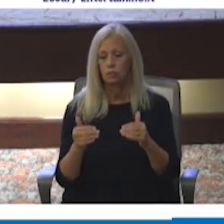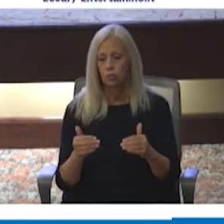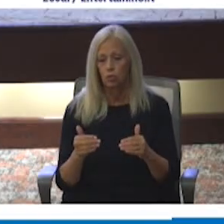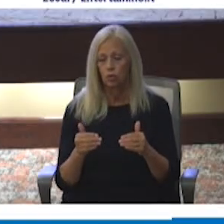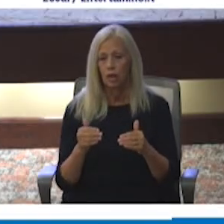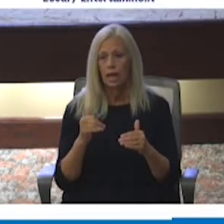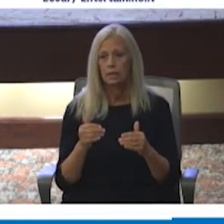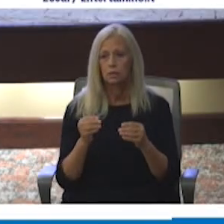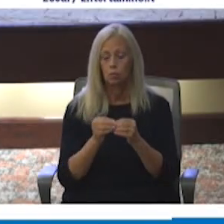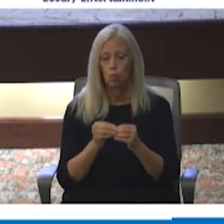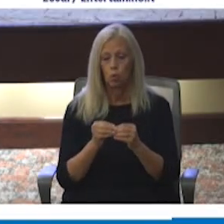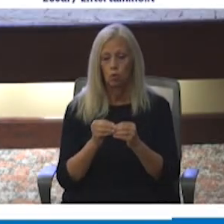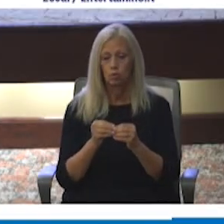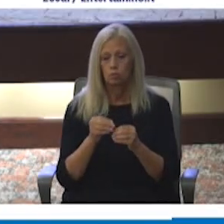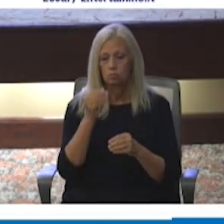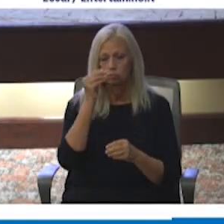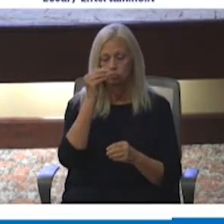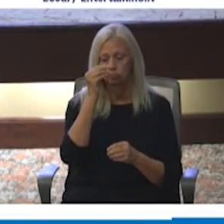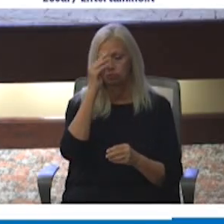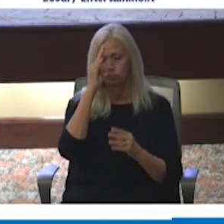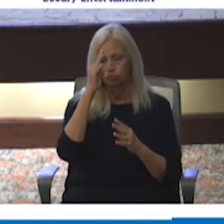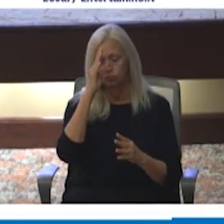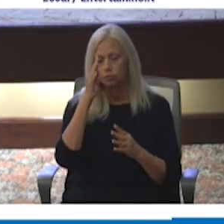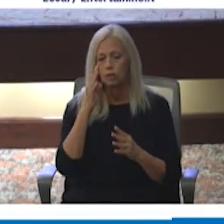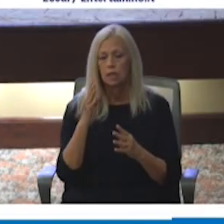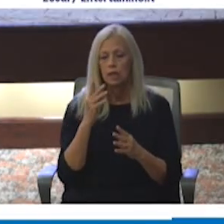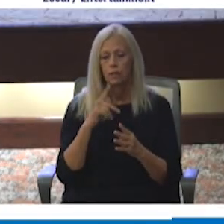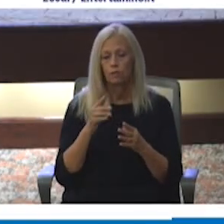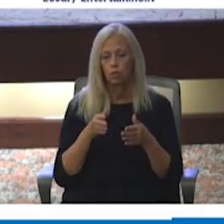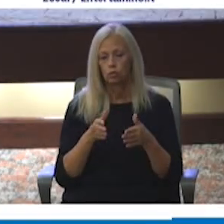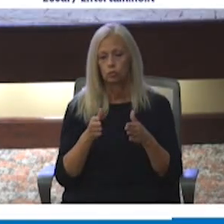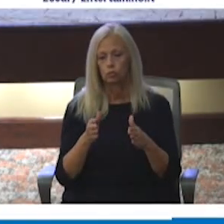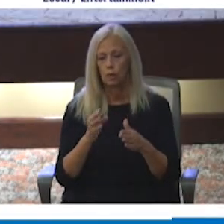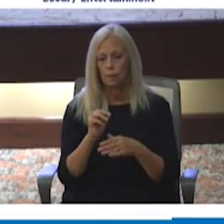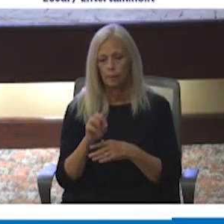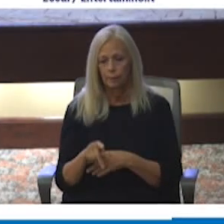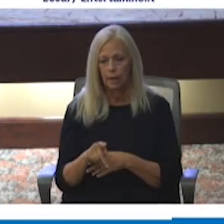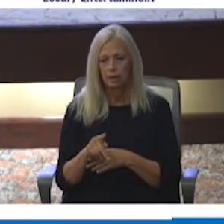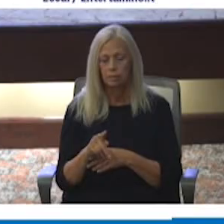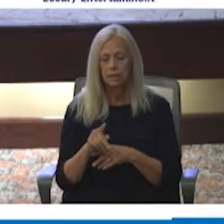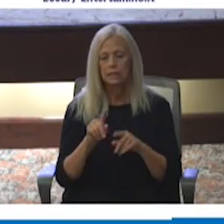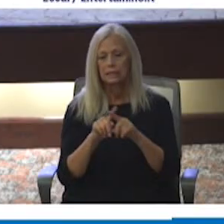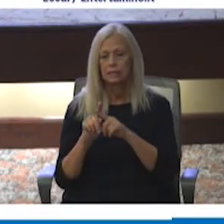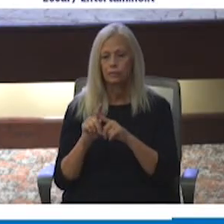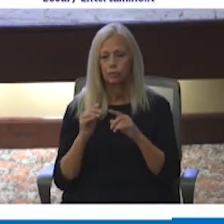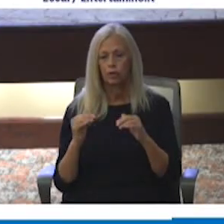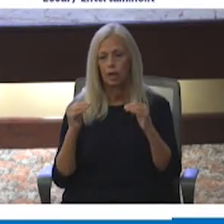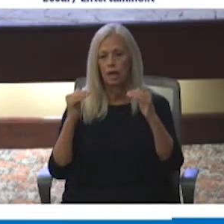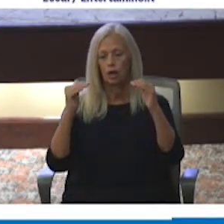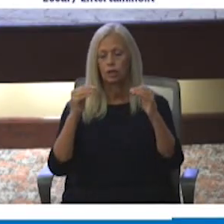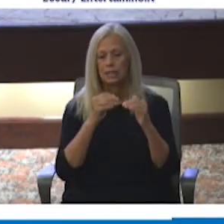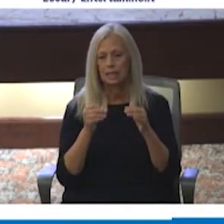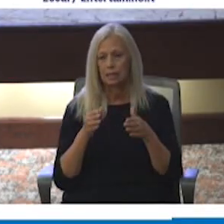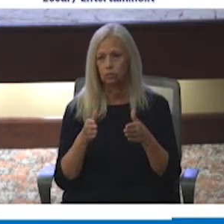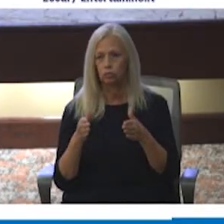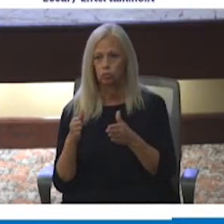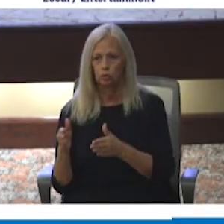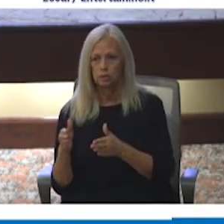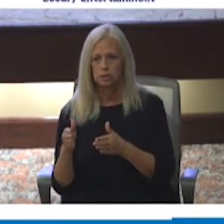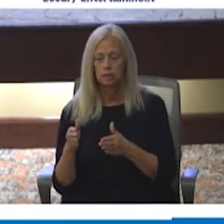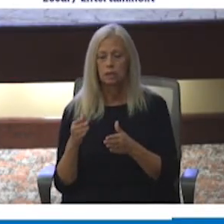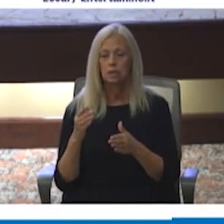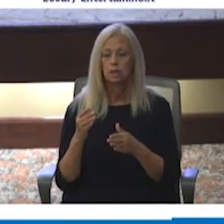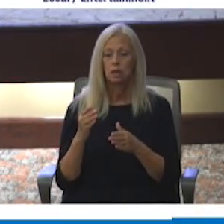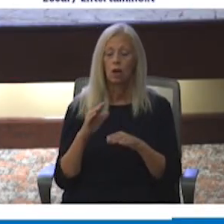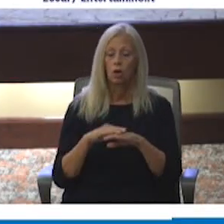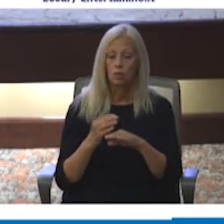additional input that went into the strategic roadmap, again, with different hierarchy of streets. I'll just say on this slide, we are